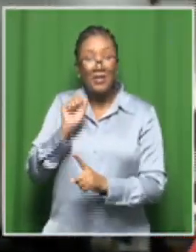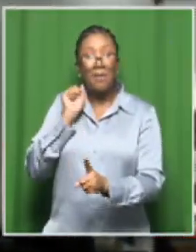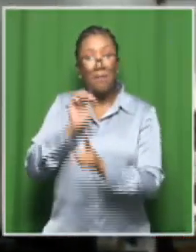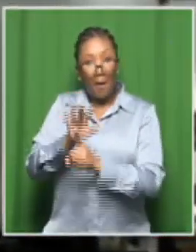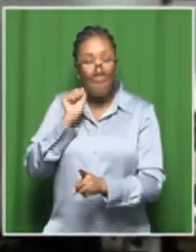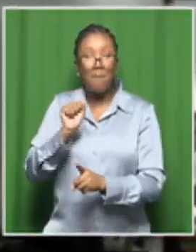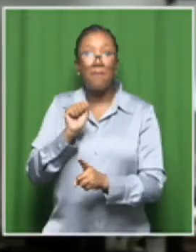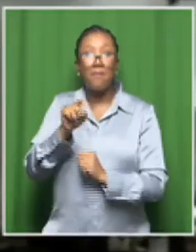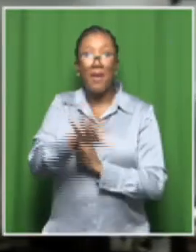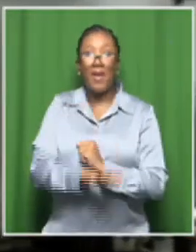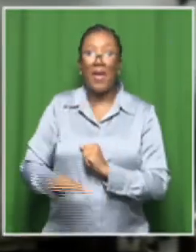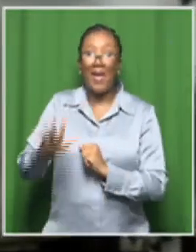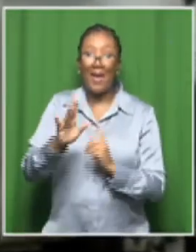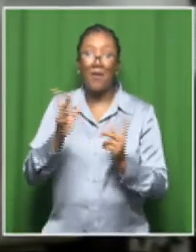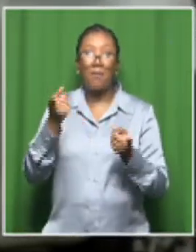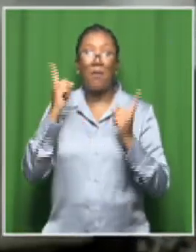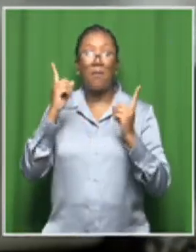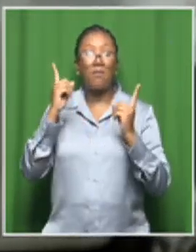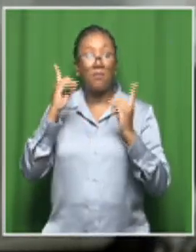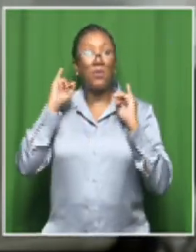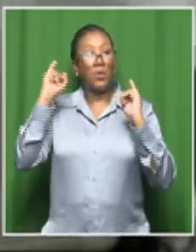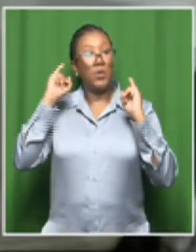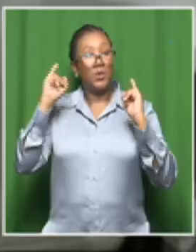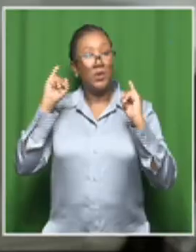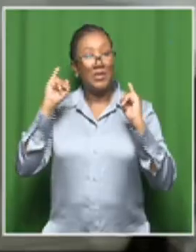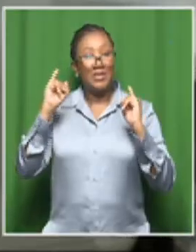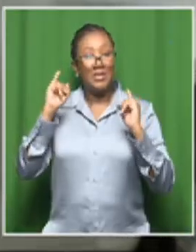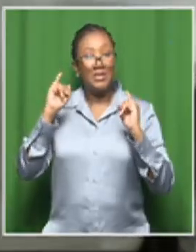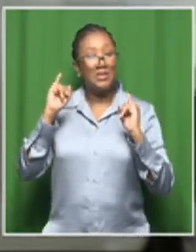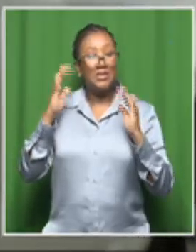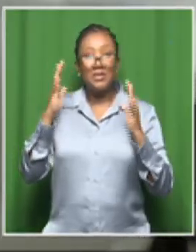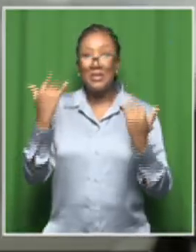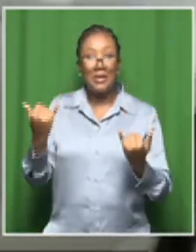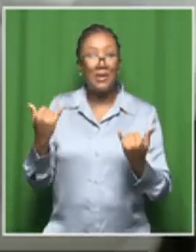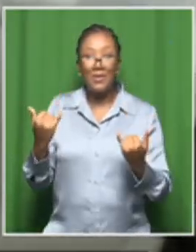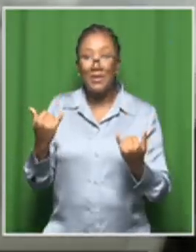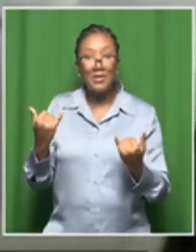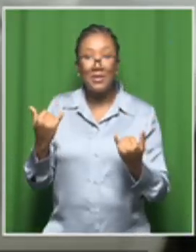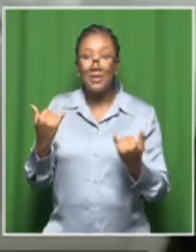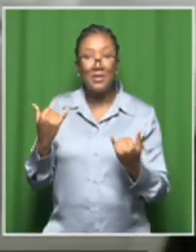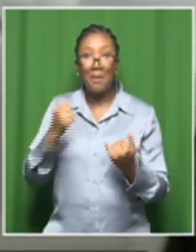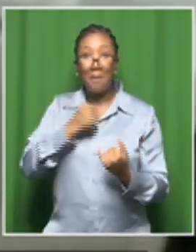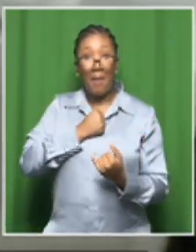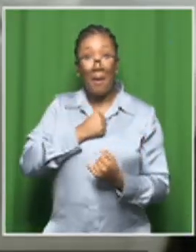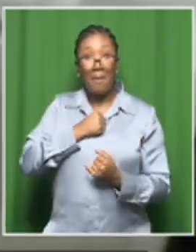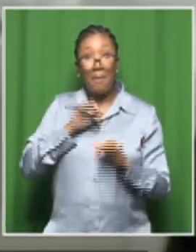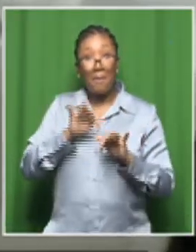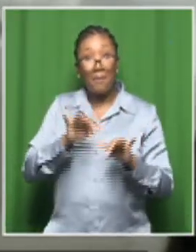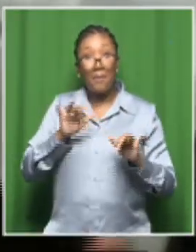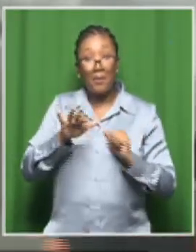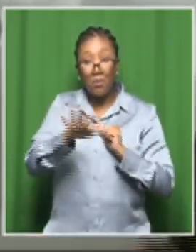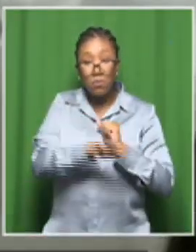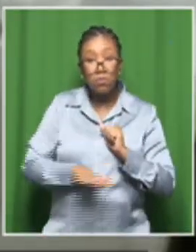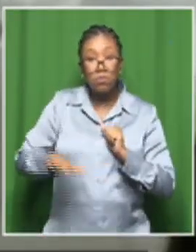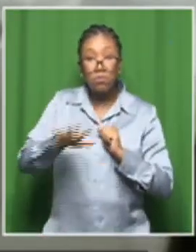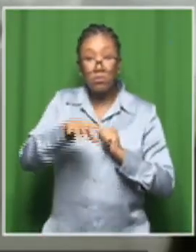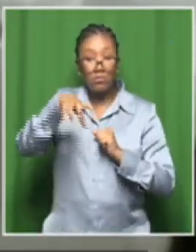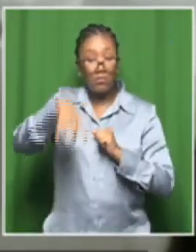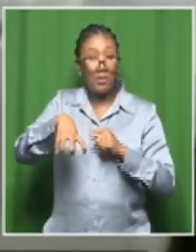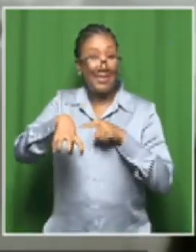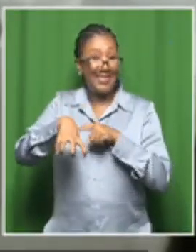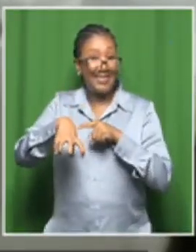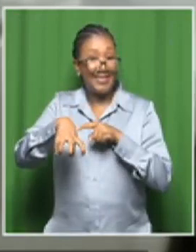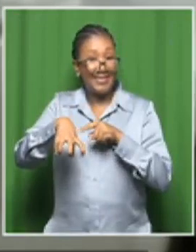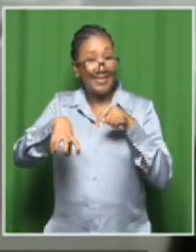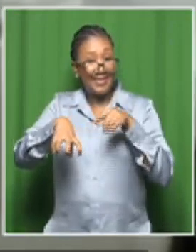especially this area. I cannot explain to you how, because some of my residents here in Robertsham, especially here where we're